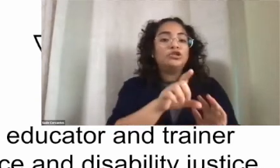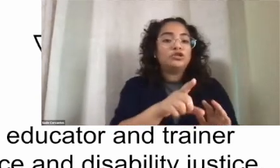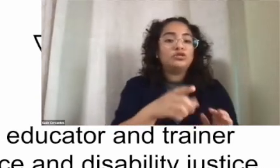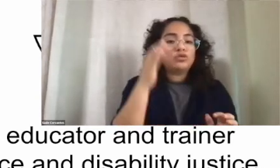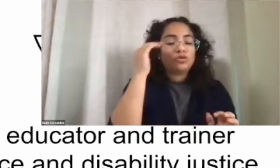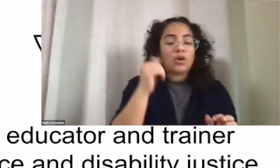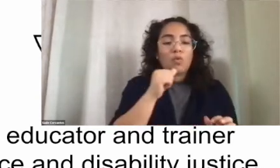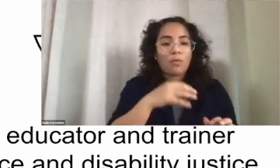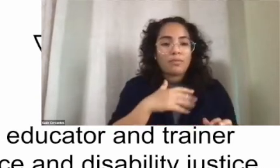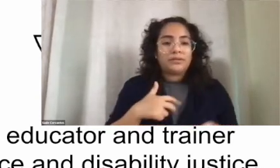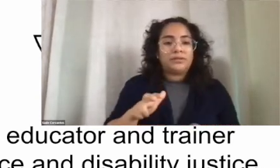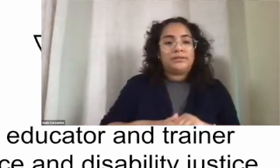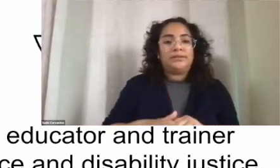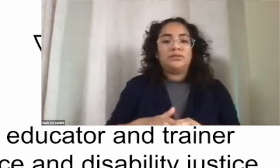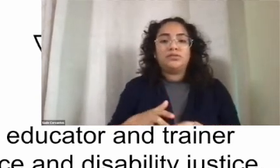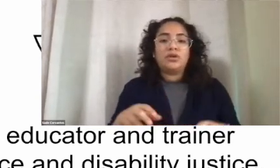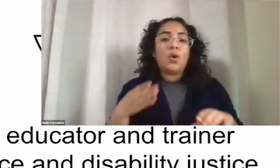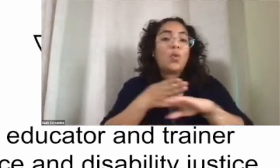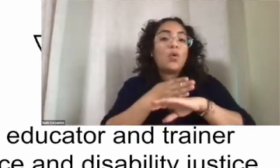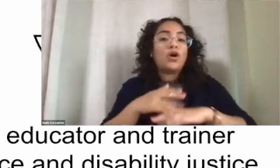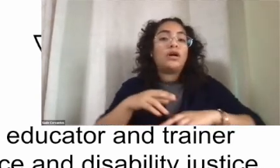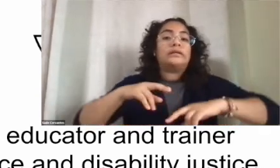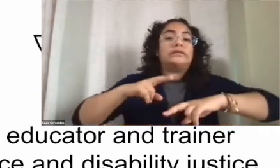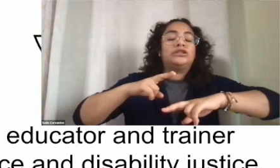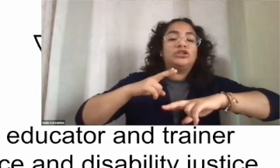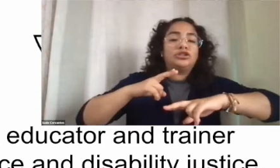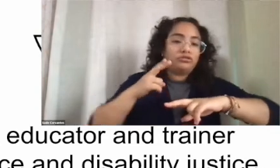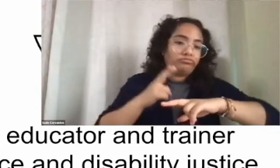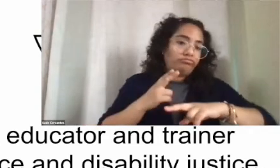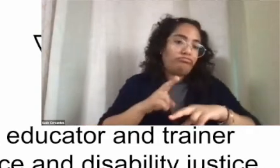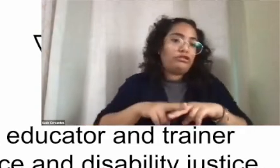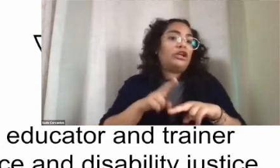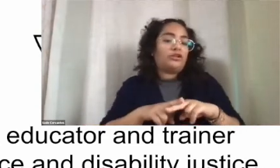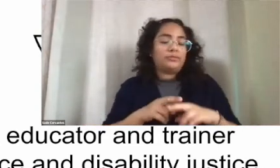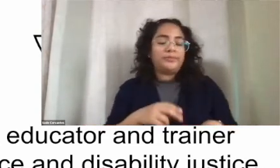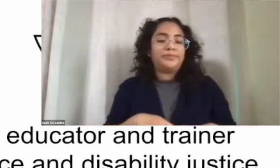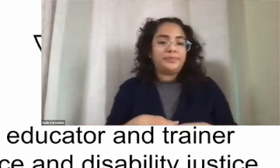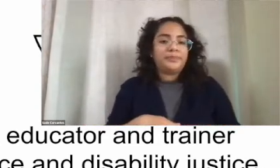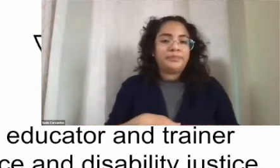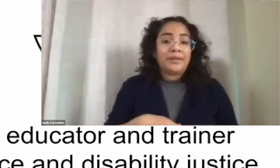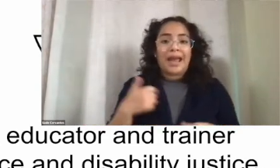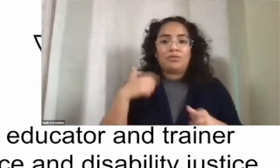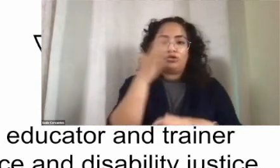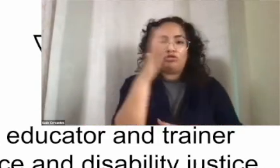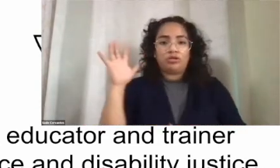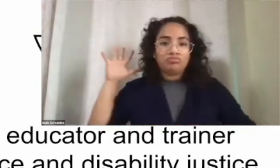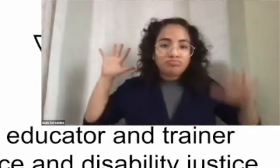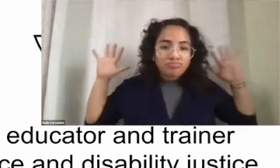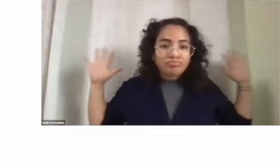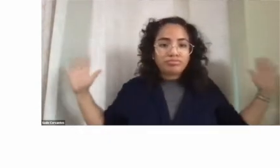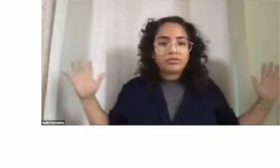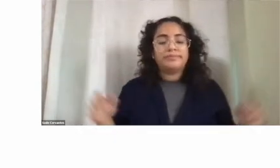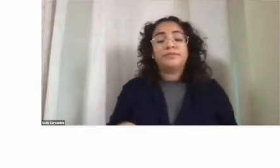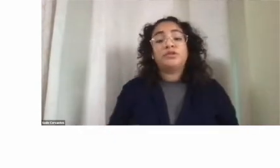chair with plants and trees around her. So back to pod mapping. This is what the pod map